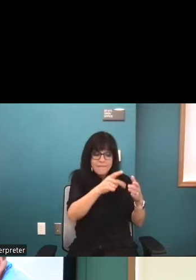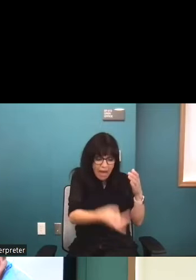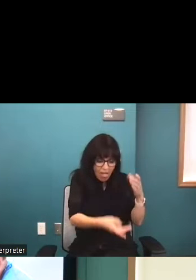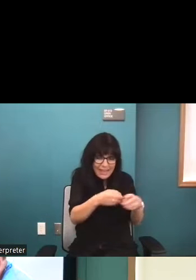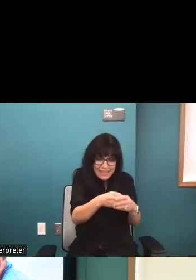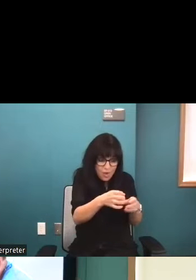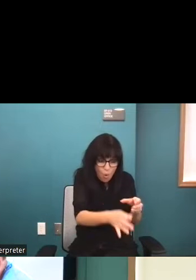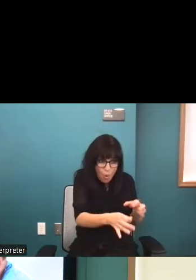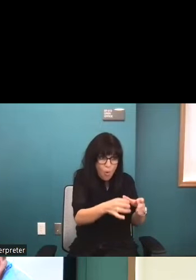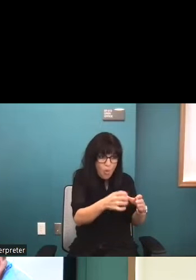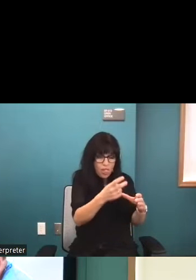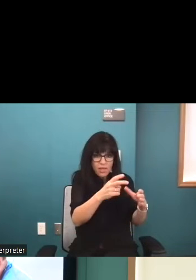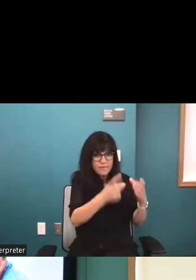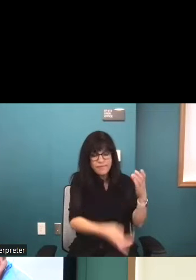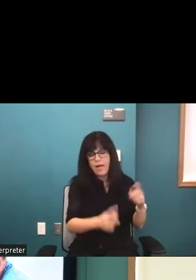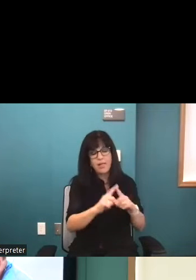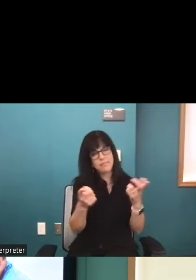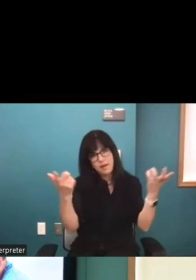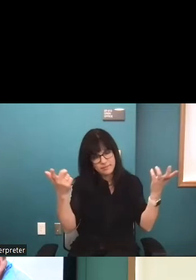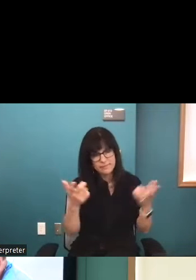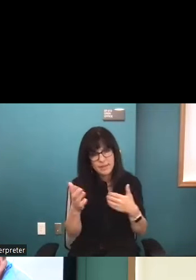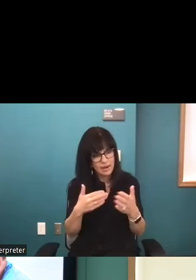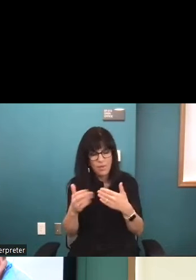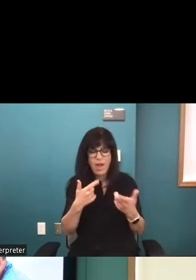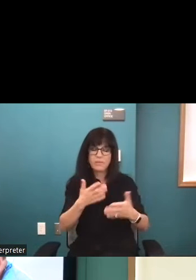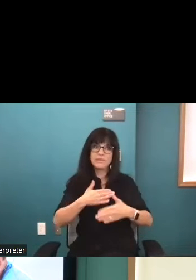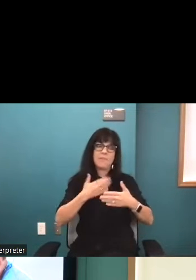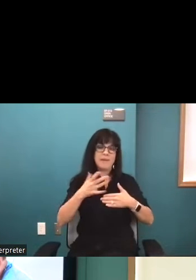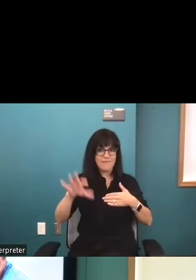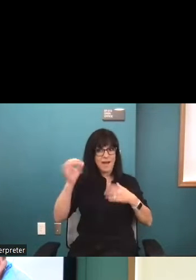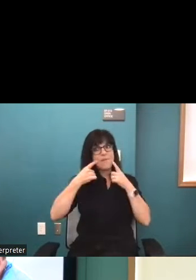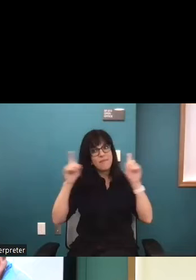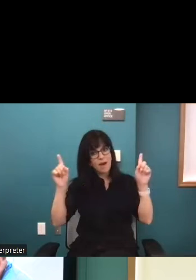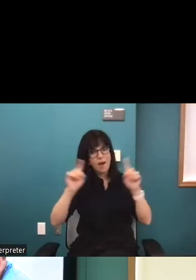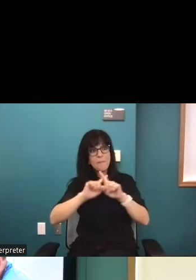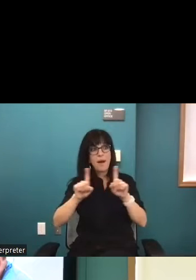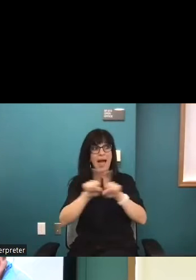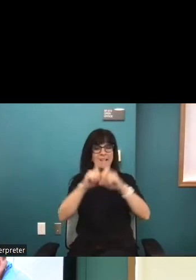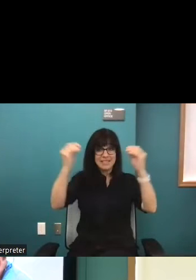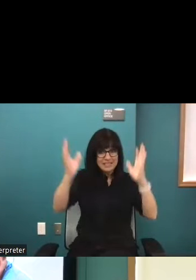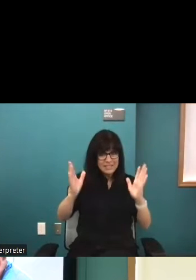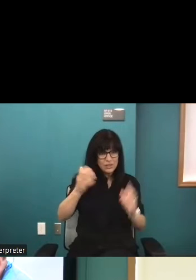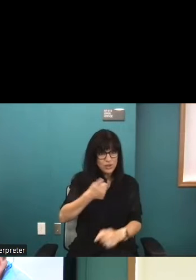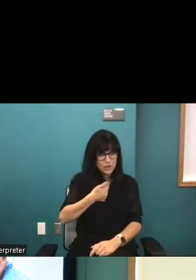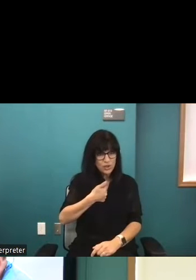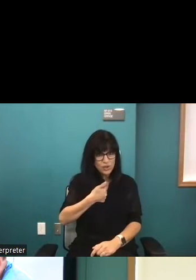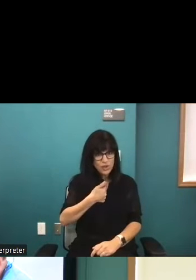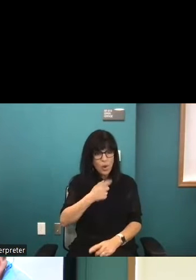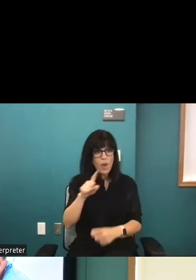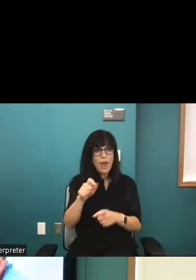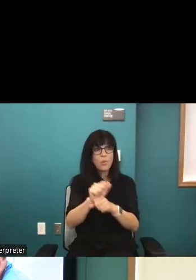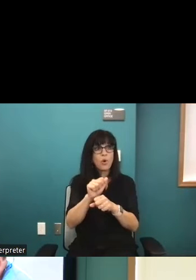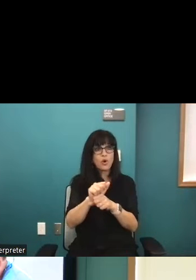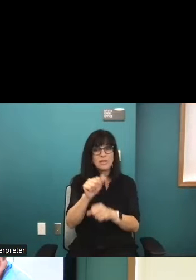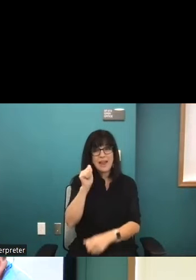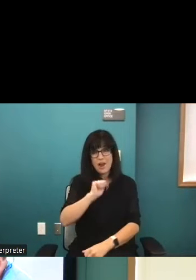that hole. And I don't know how we found it, but we did. And I was very happy about that. But as a teacher, when I worked in Yuma,